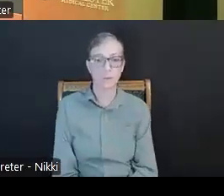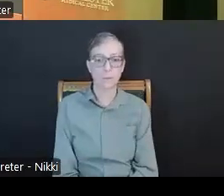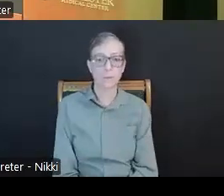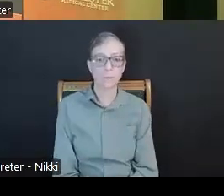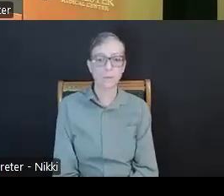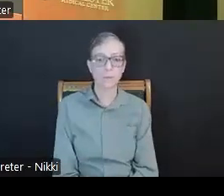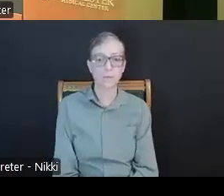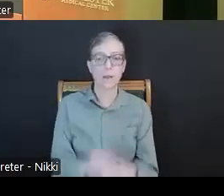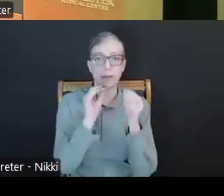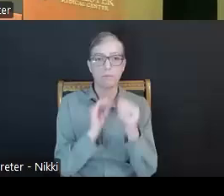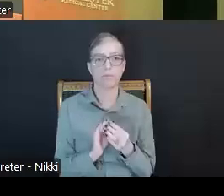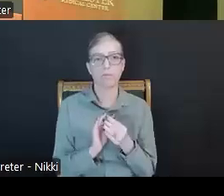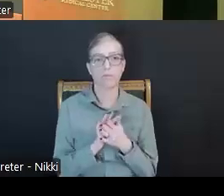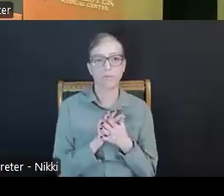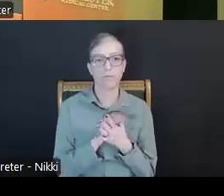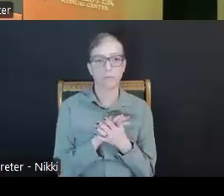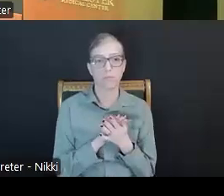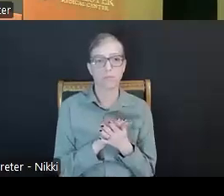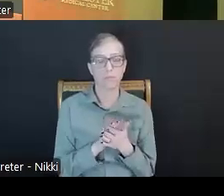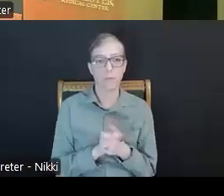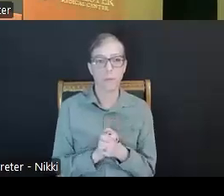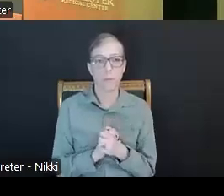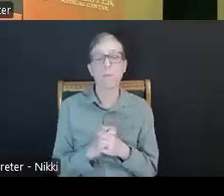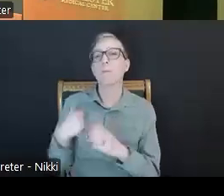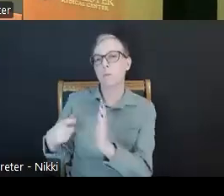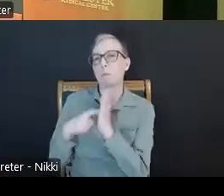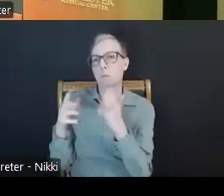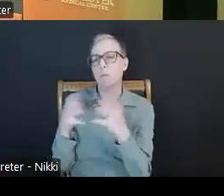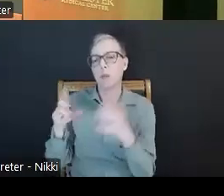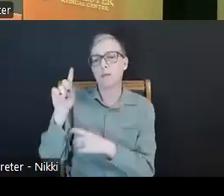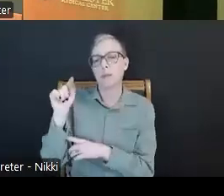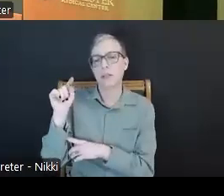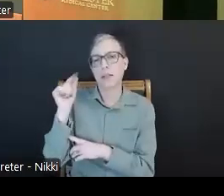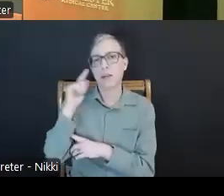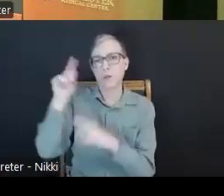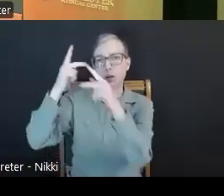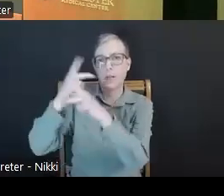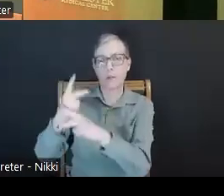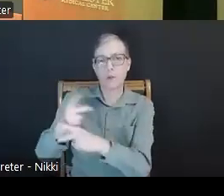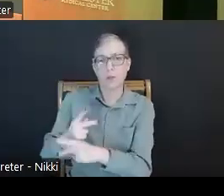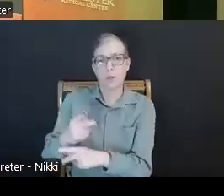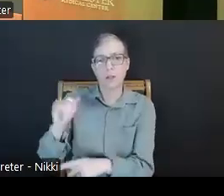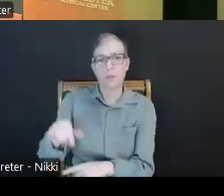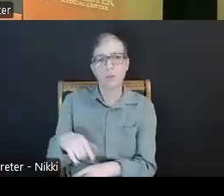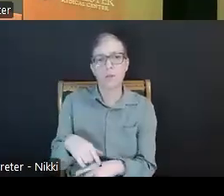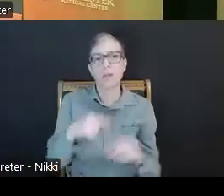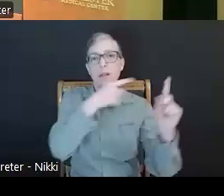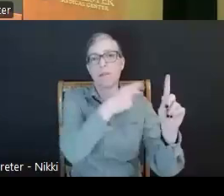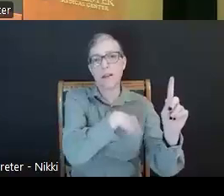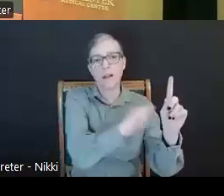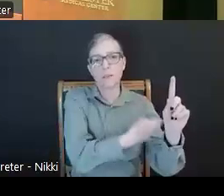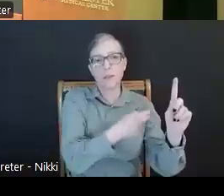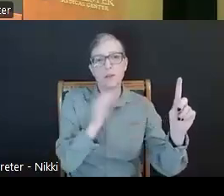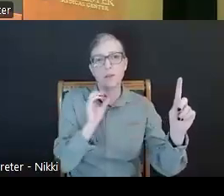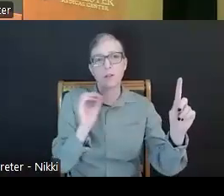inference. It also takes a lot of data to do this calculation, and none of the people who work at Geisinger, aside from the technical team that I